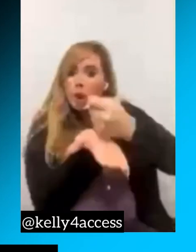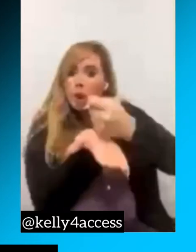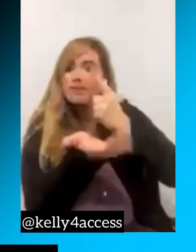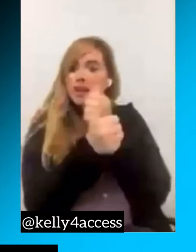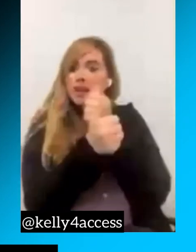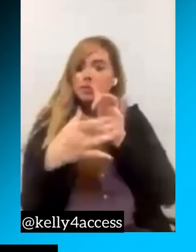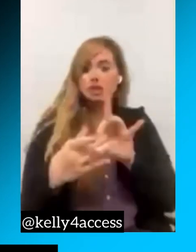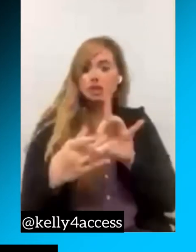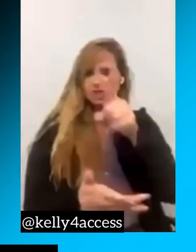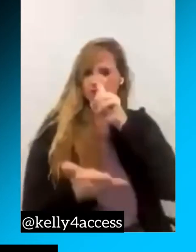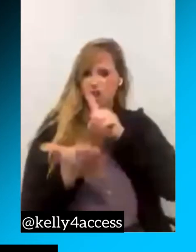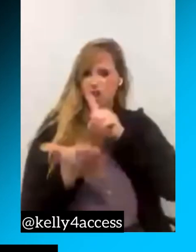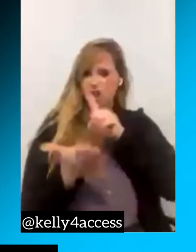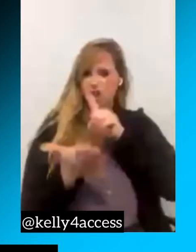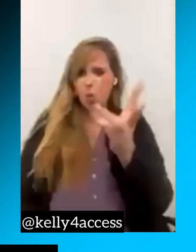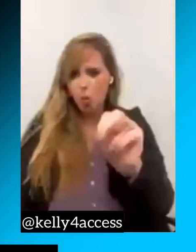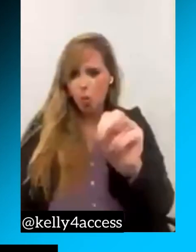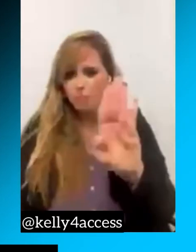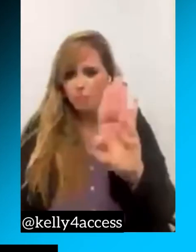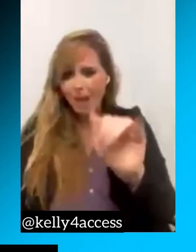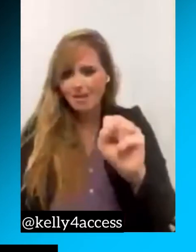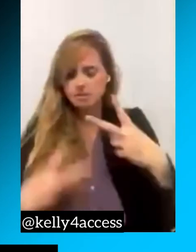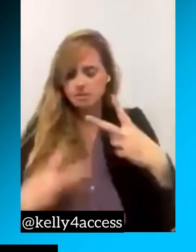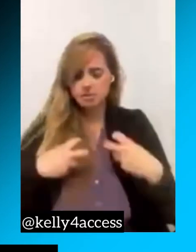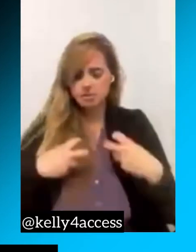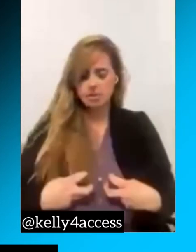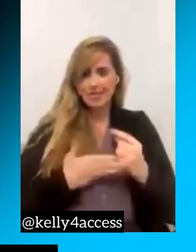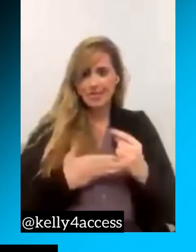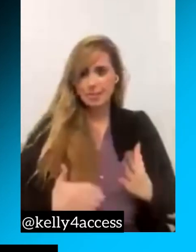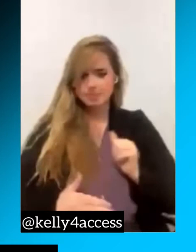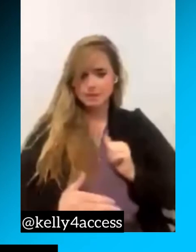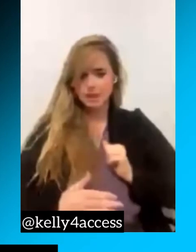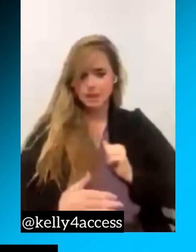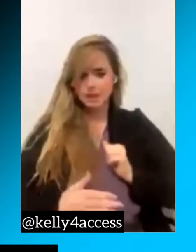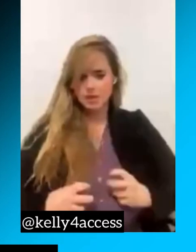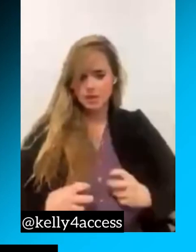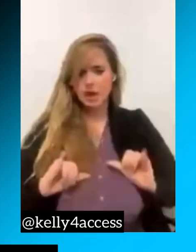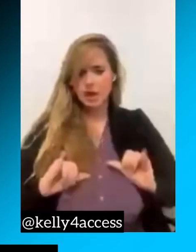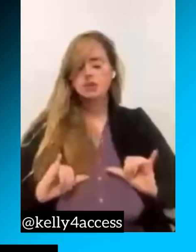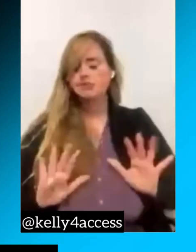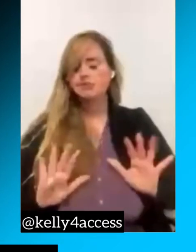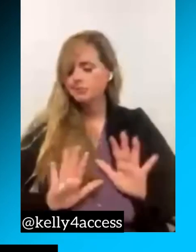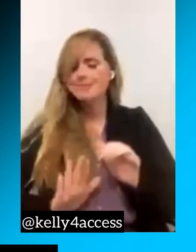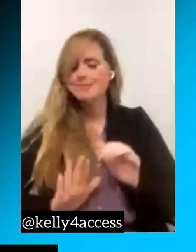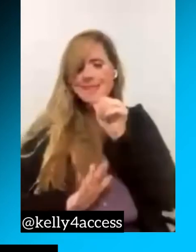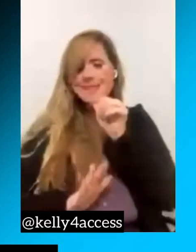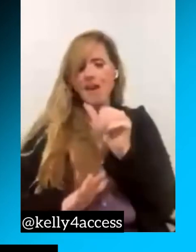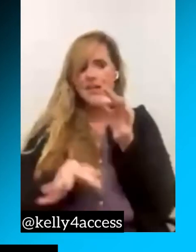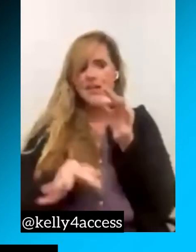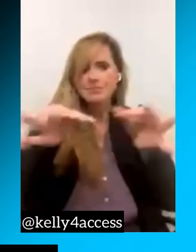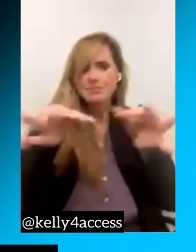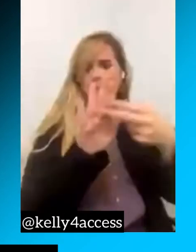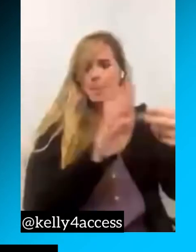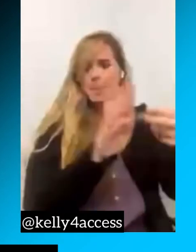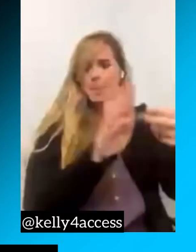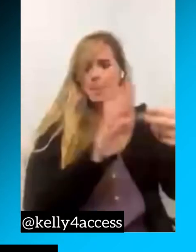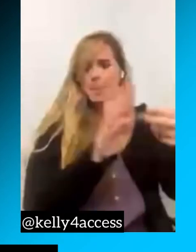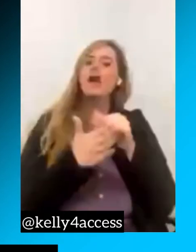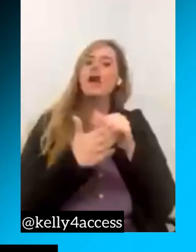and judgments. So I'm glad that they're doing that. I am glad that it's beginning to be a conversation,